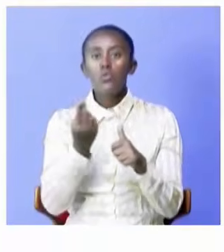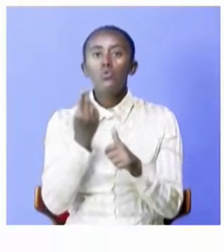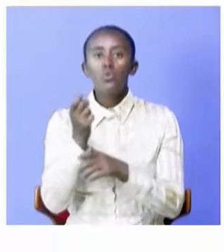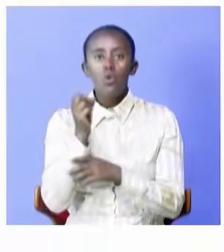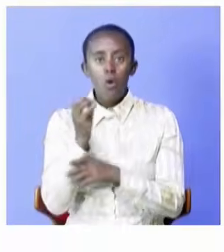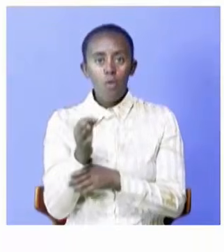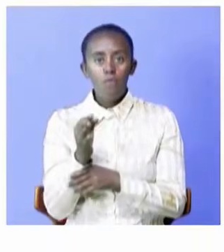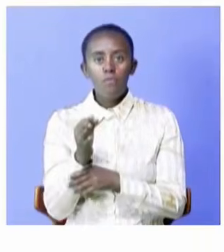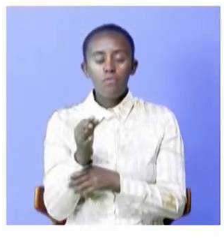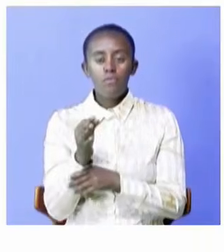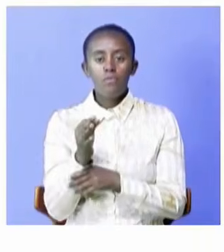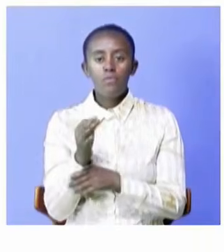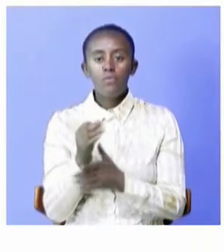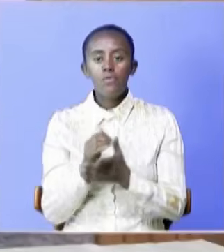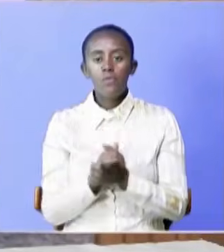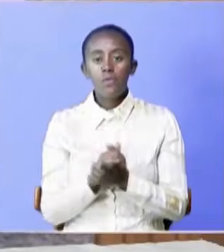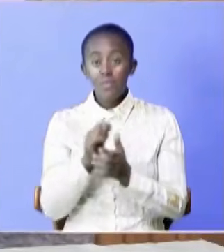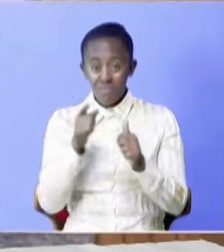of